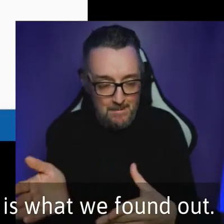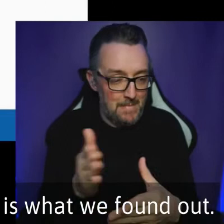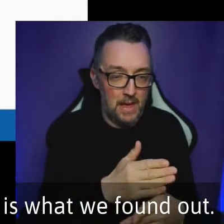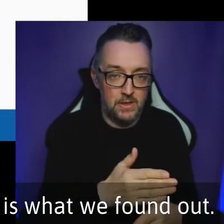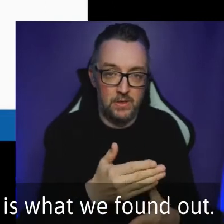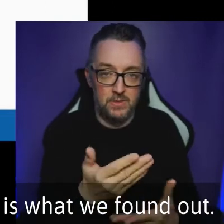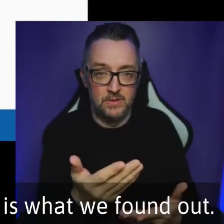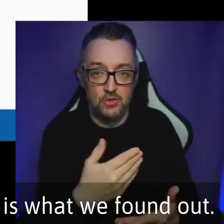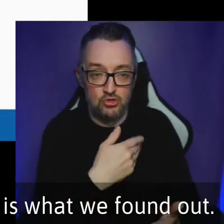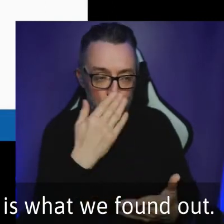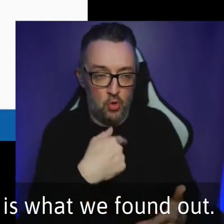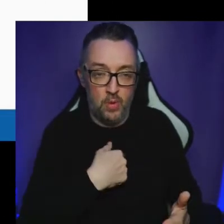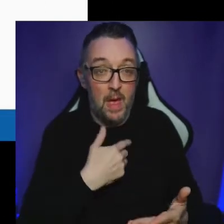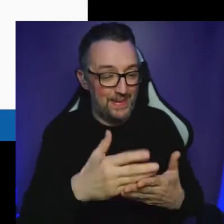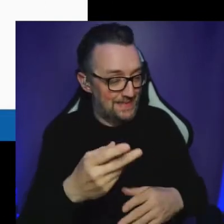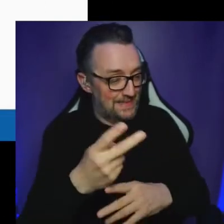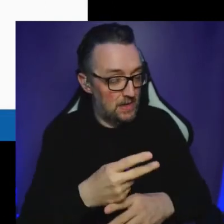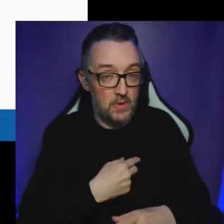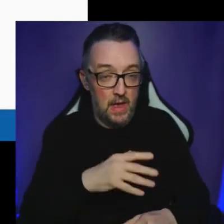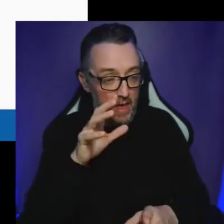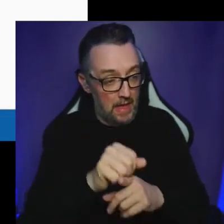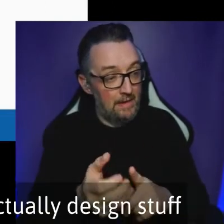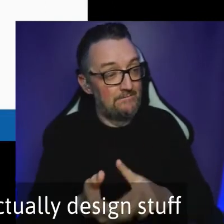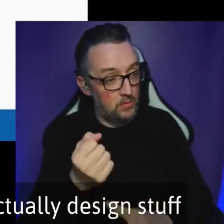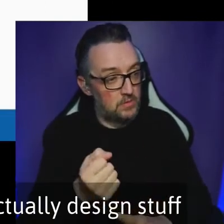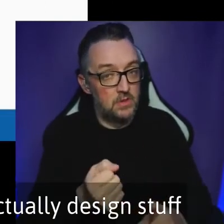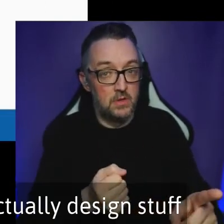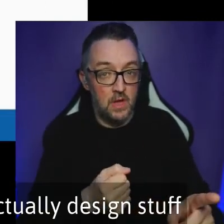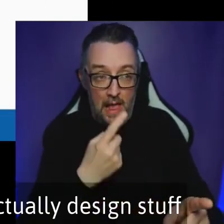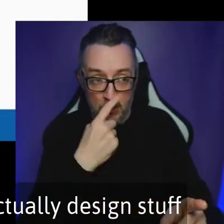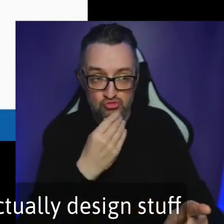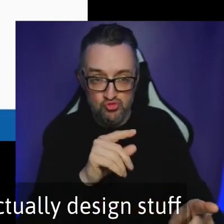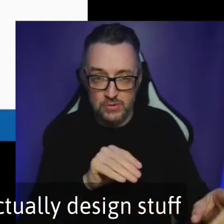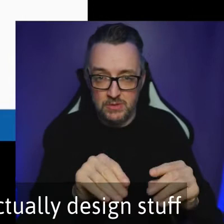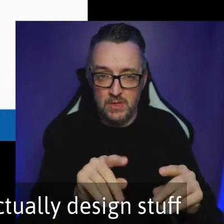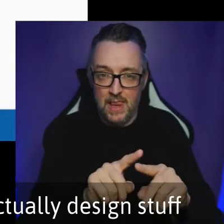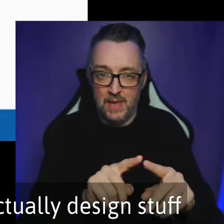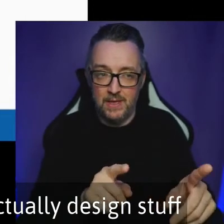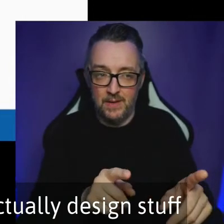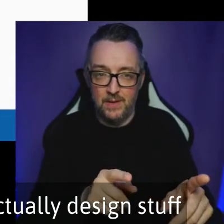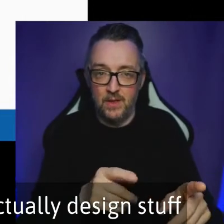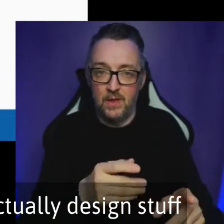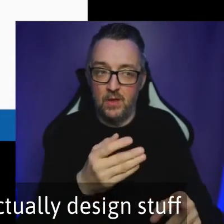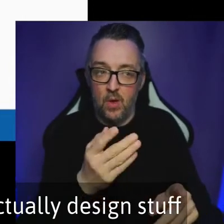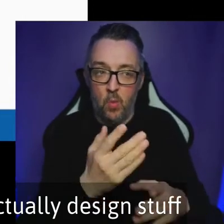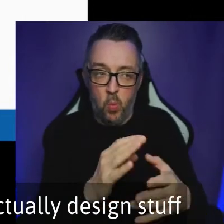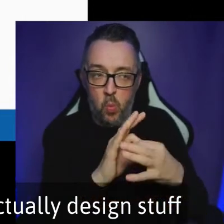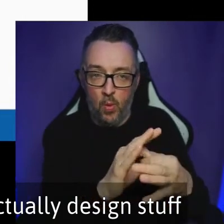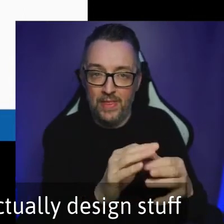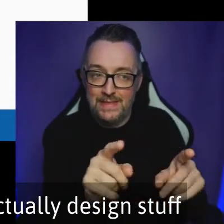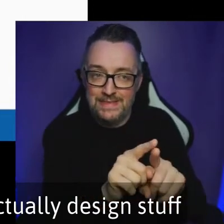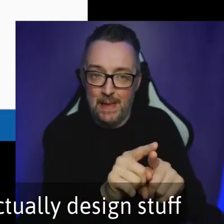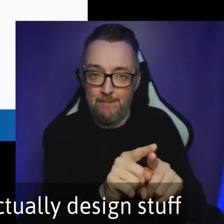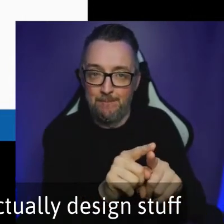right, this is what we found out. Can we use this to now design something? So you work with same or similar audiences